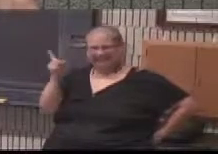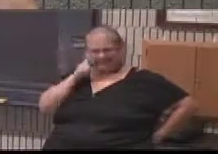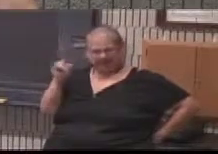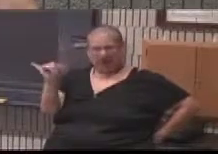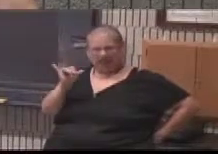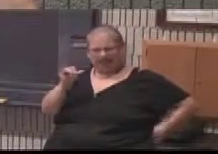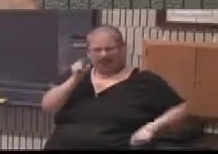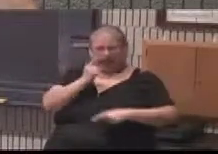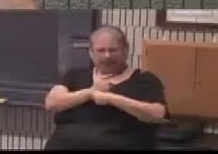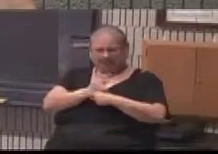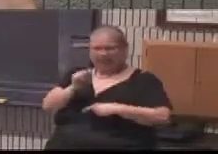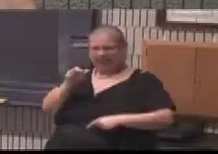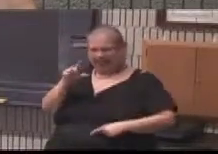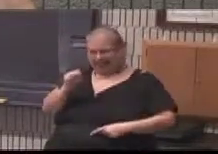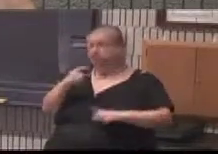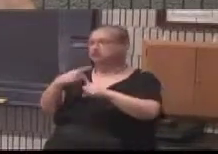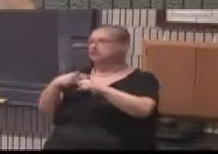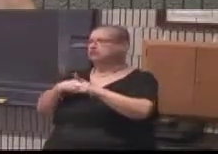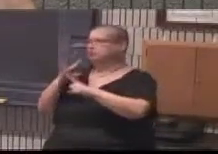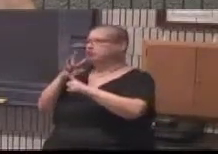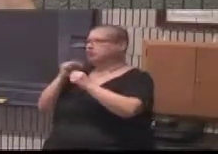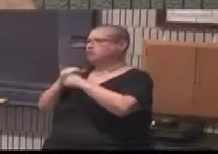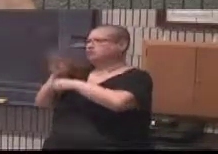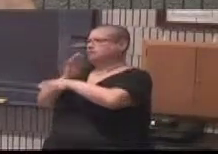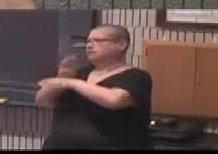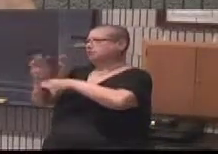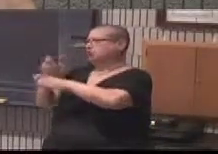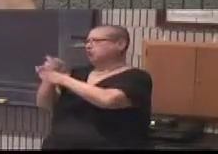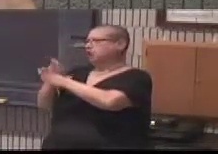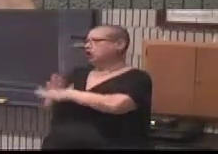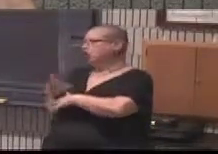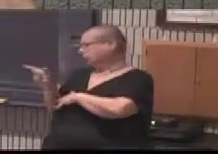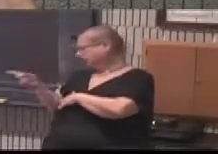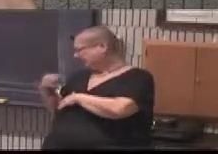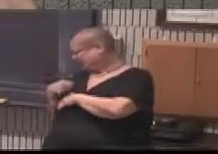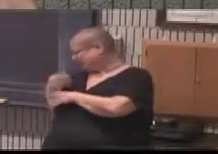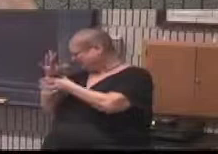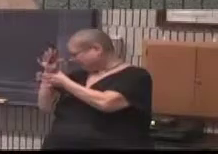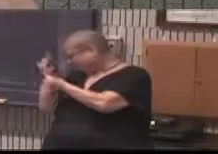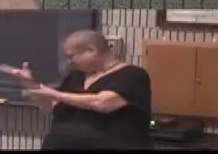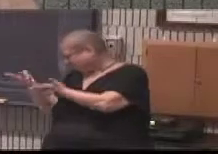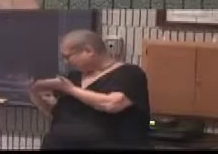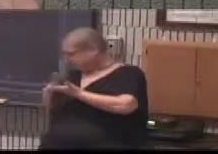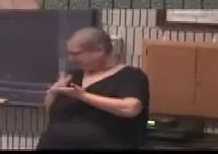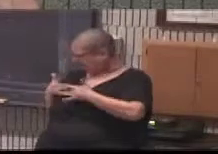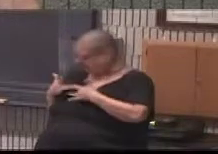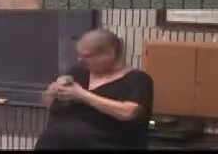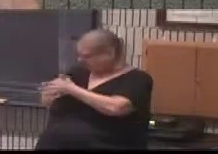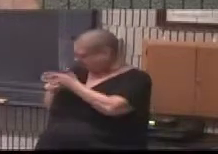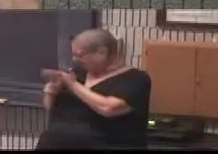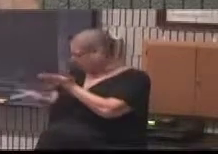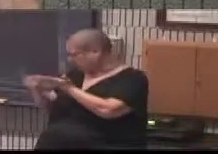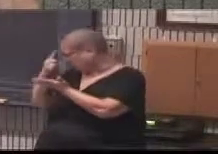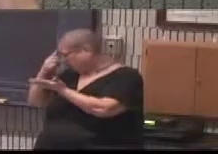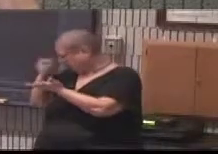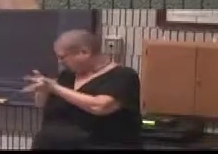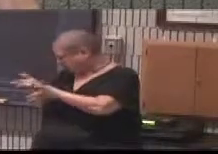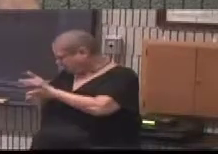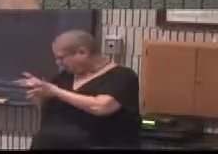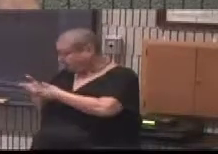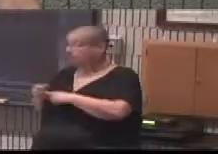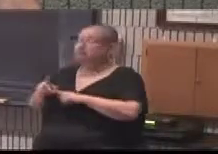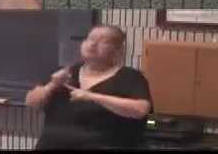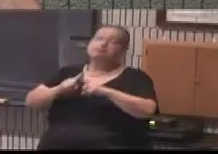had talked with my business partner, who was also a nurse, and she had kind of posed that too. But the